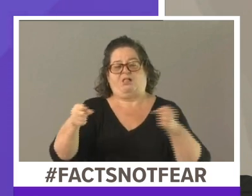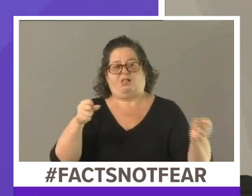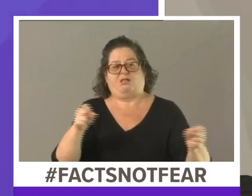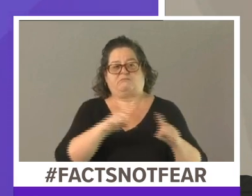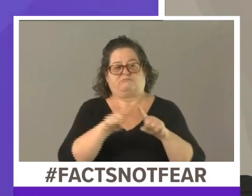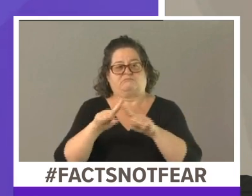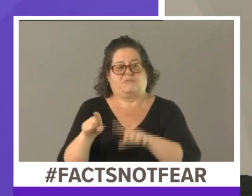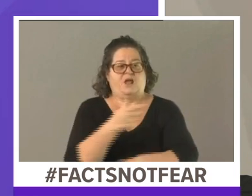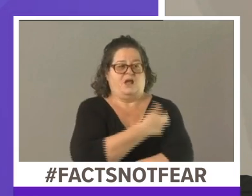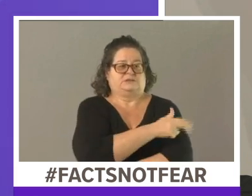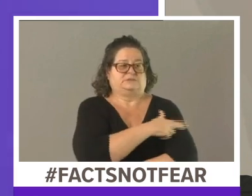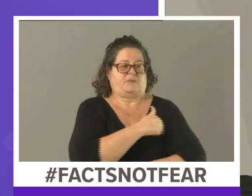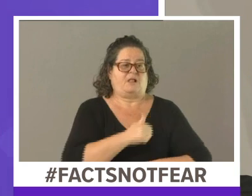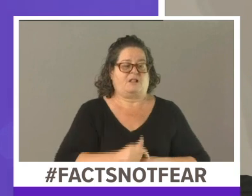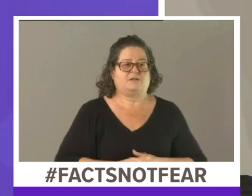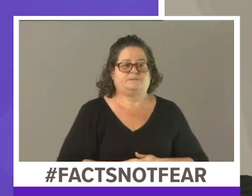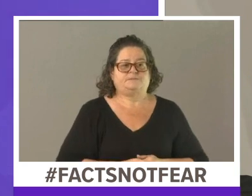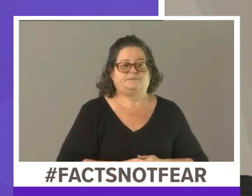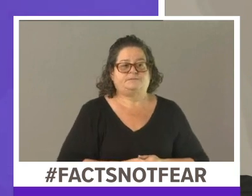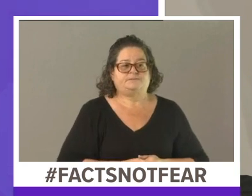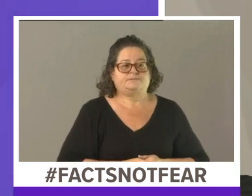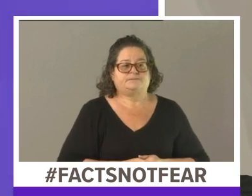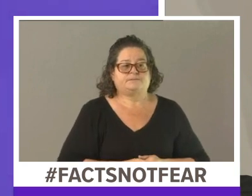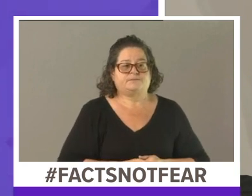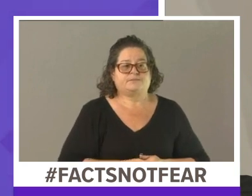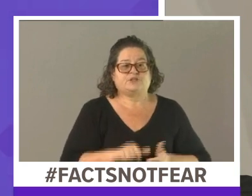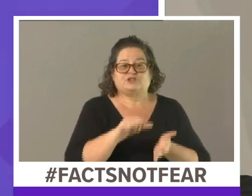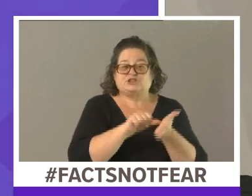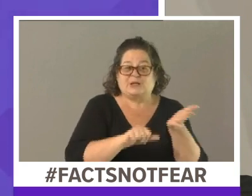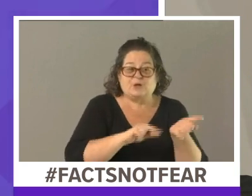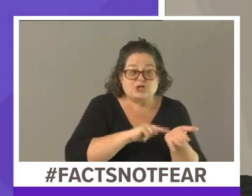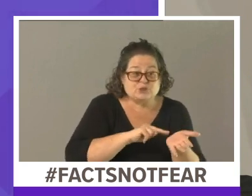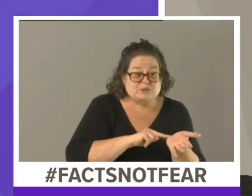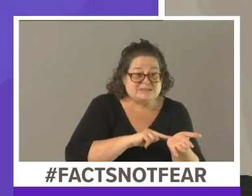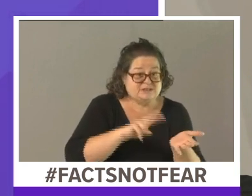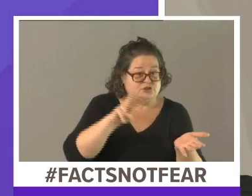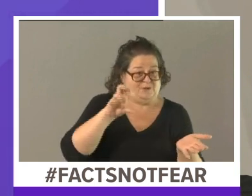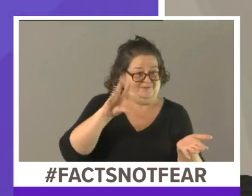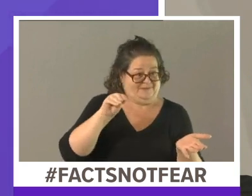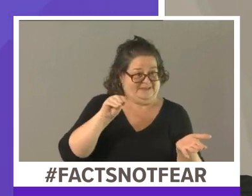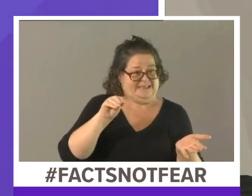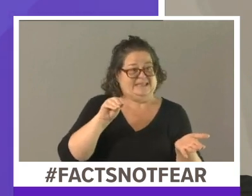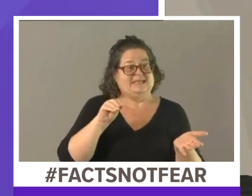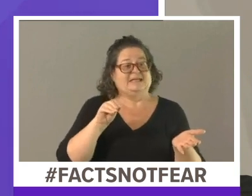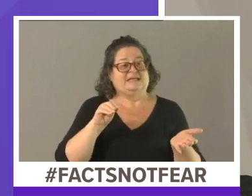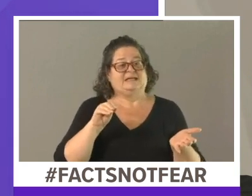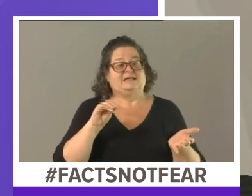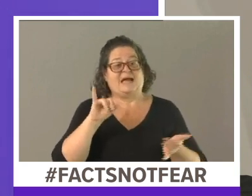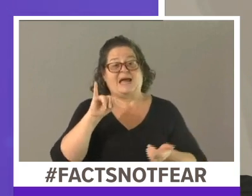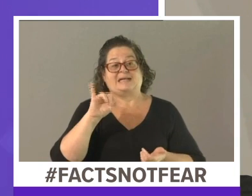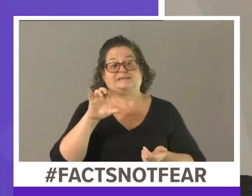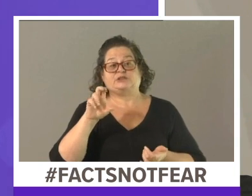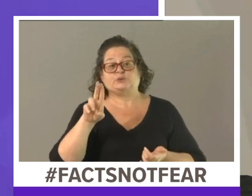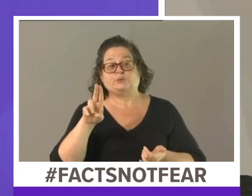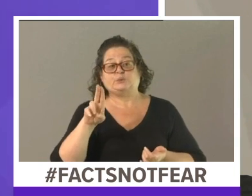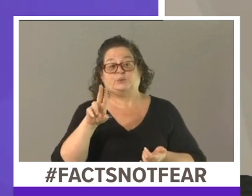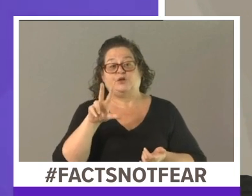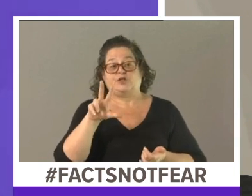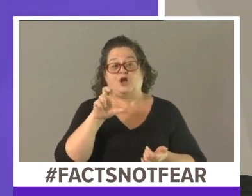surgical nurses and 334 critical care nurses. So these are going to be your nurses. They're going to staff your ICU